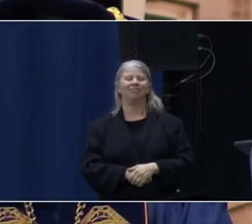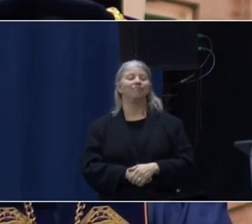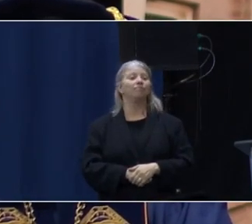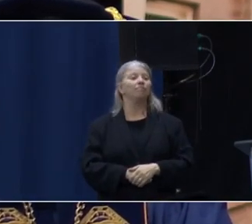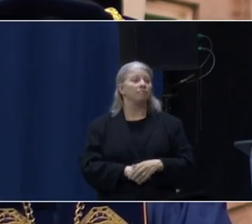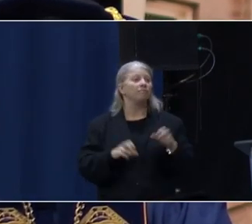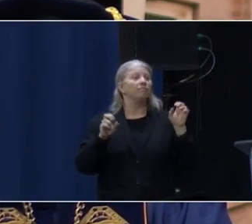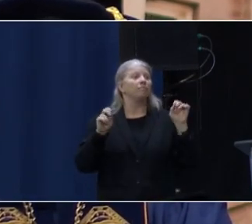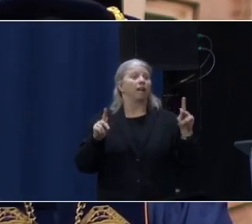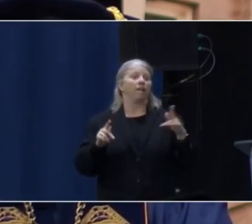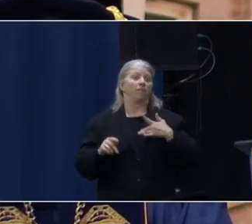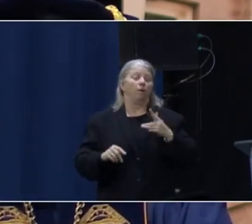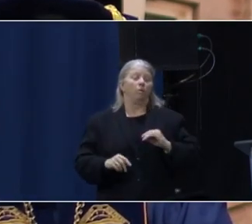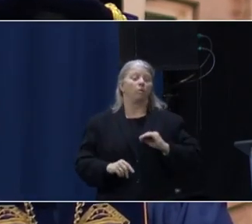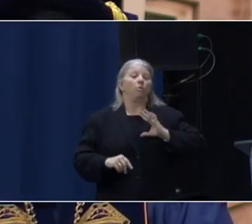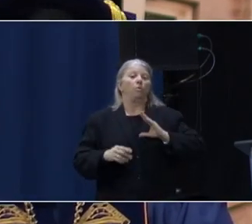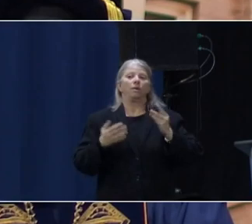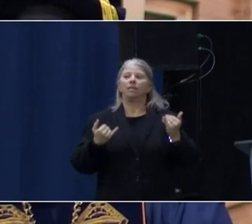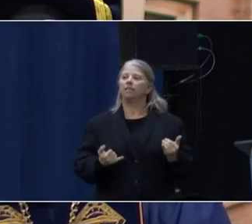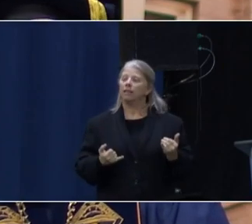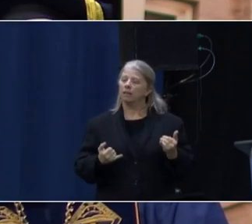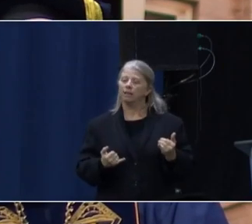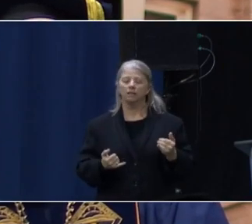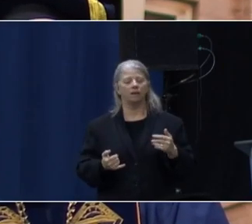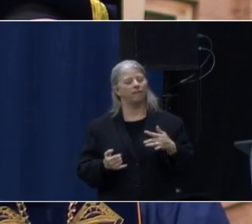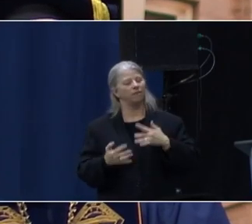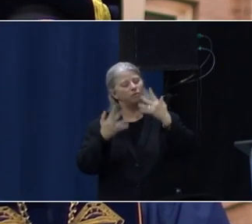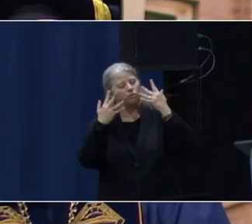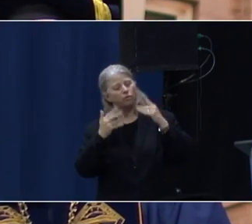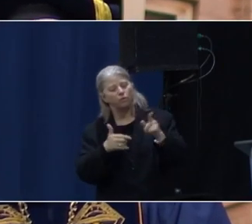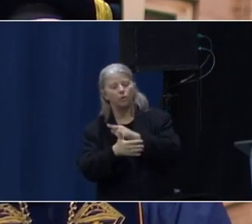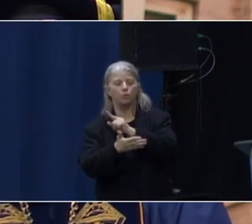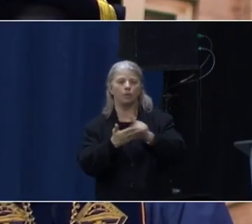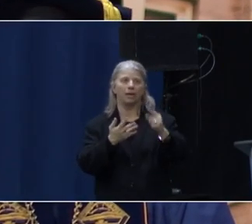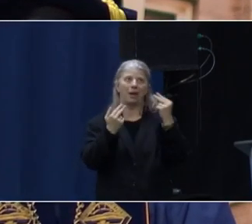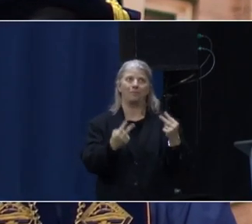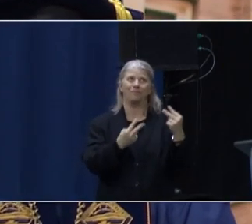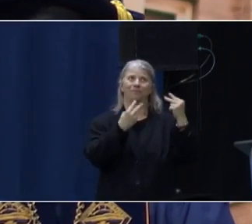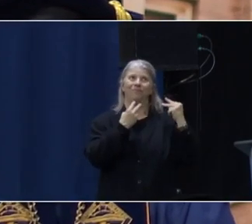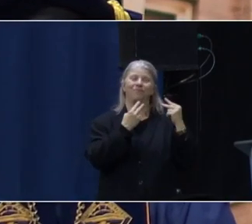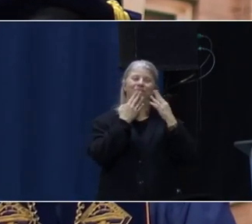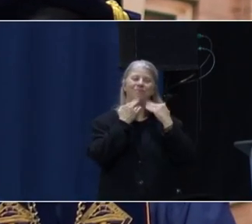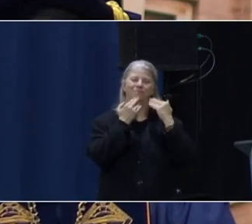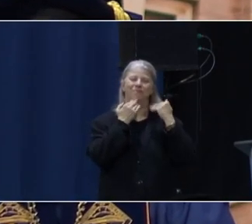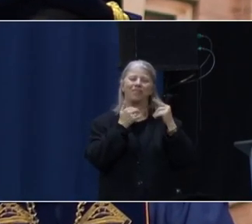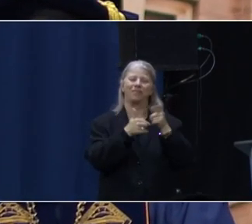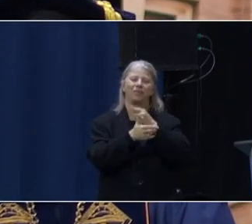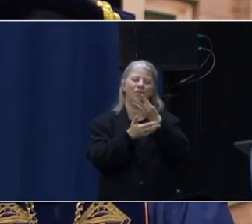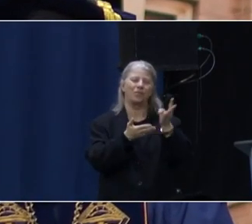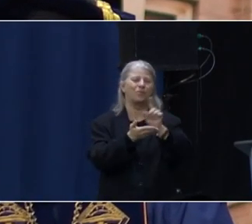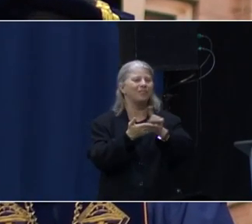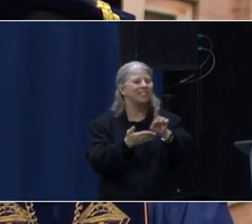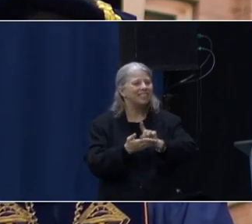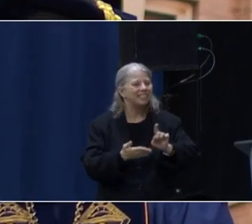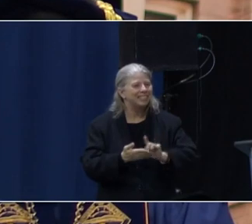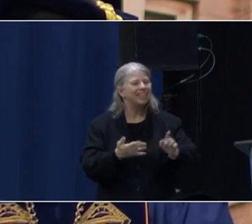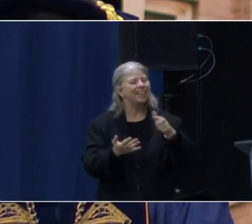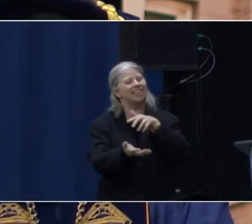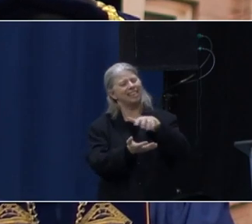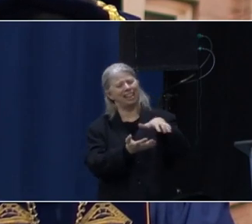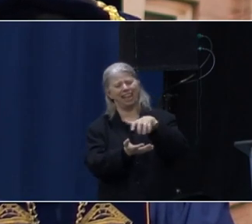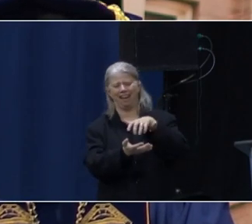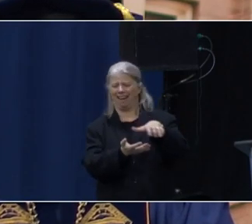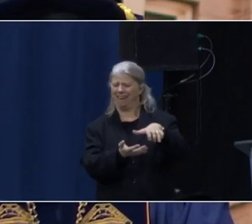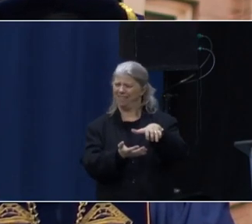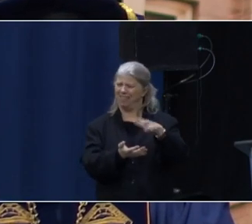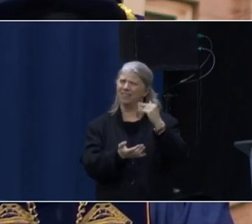All right, I feel better now. As miserable as I was, I now look back quite fondly upon those first few weeks, and I most certainly laugh at how afraid